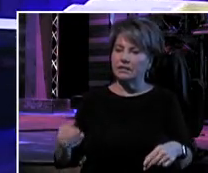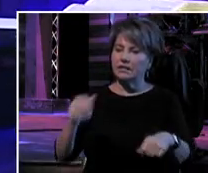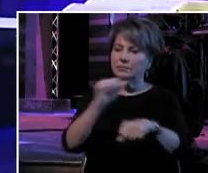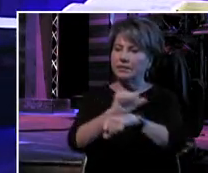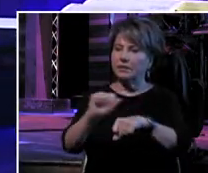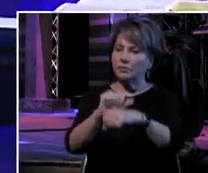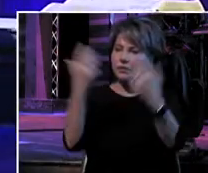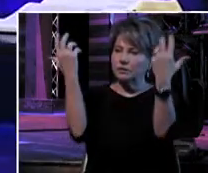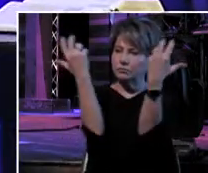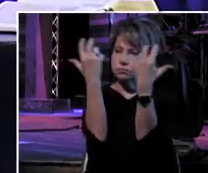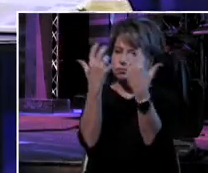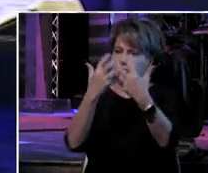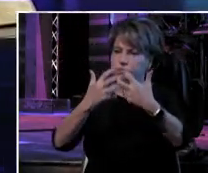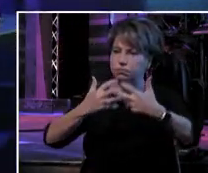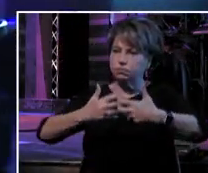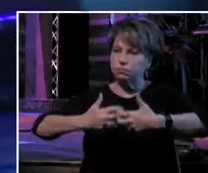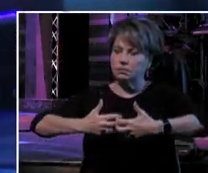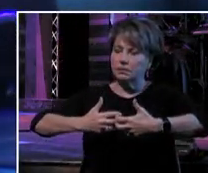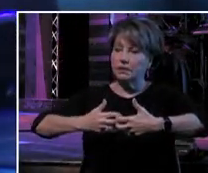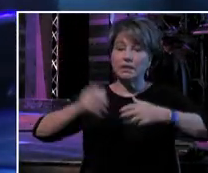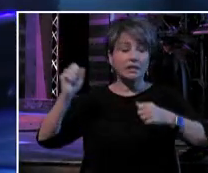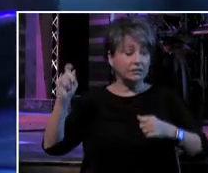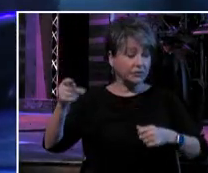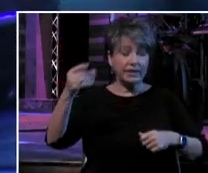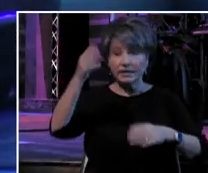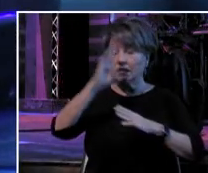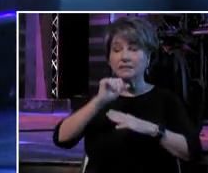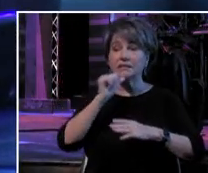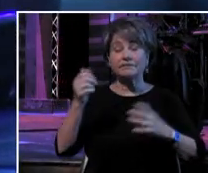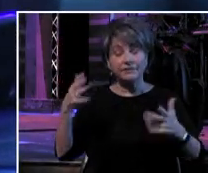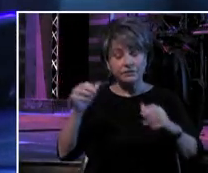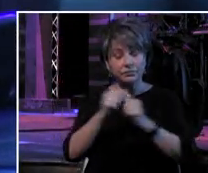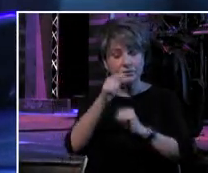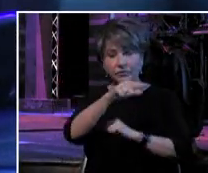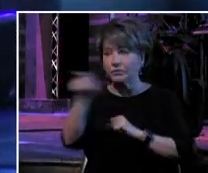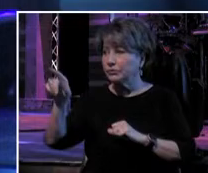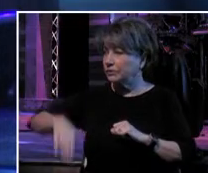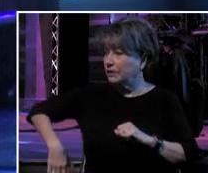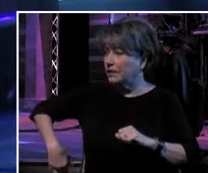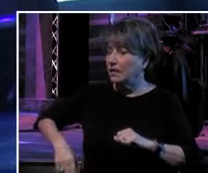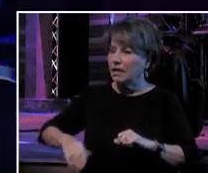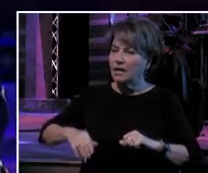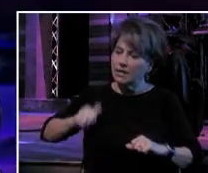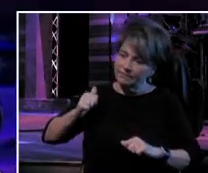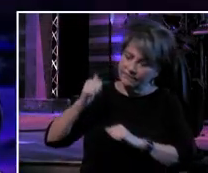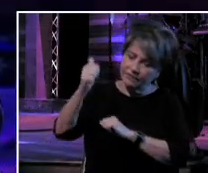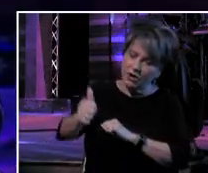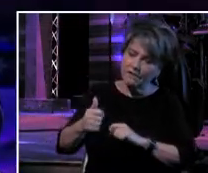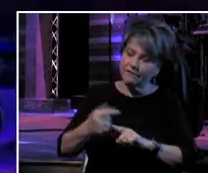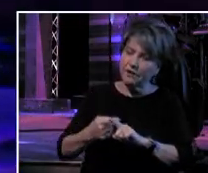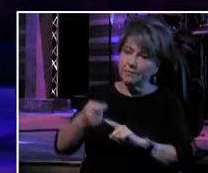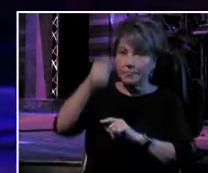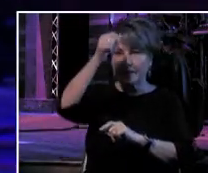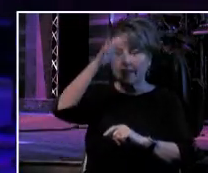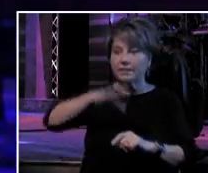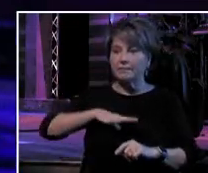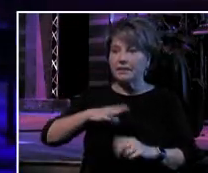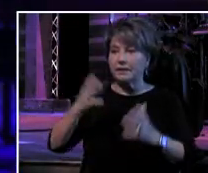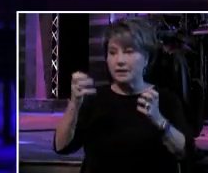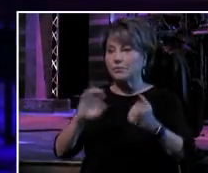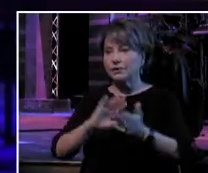world. It's okay. God's not finished with you yet. I'm far from the man I dreamed to be.